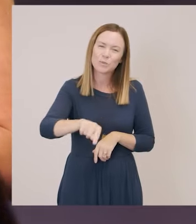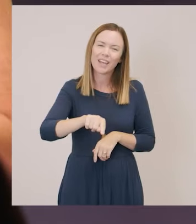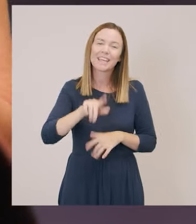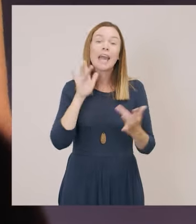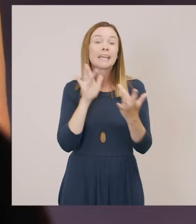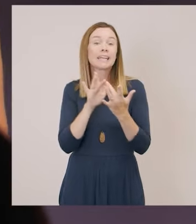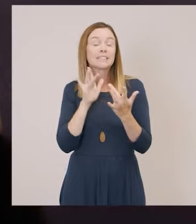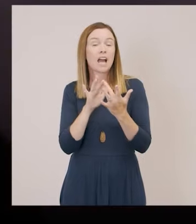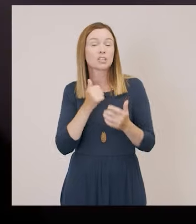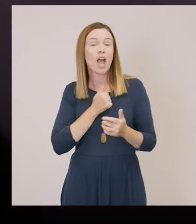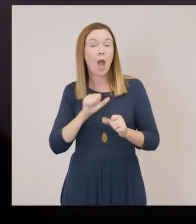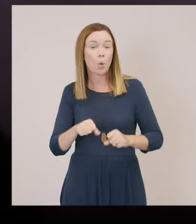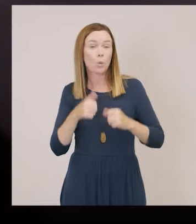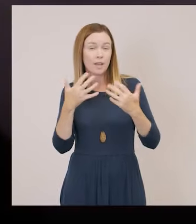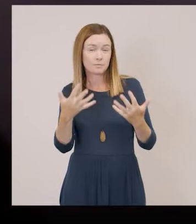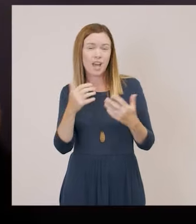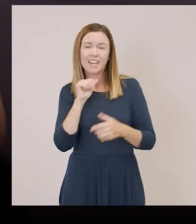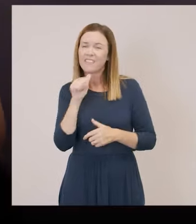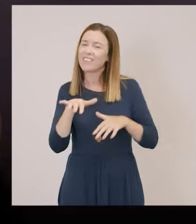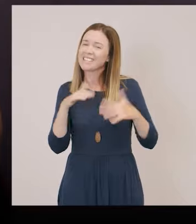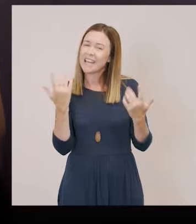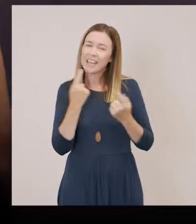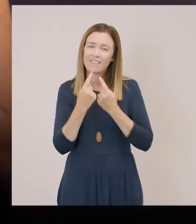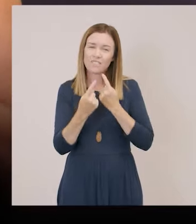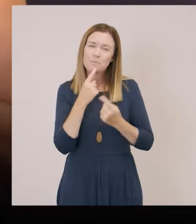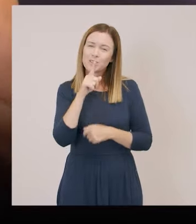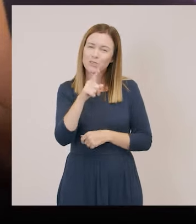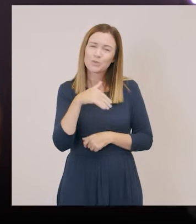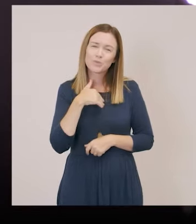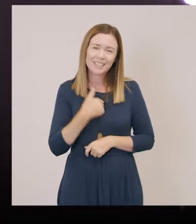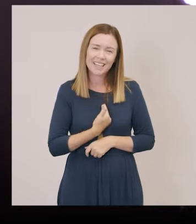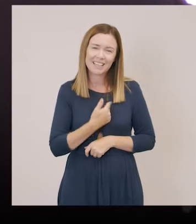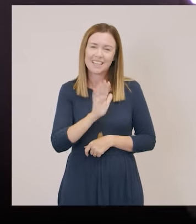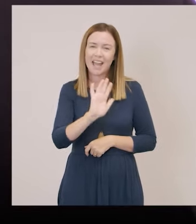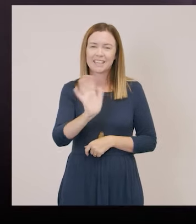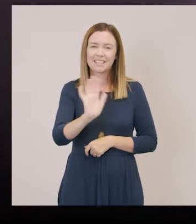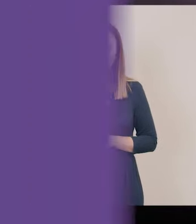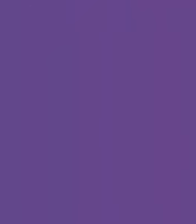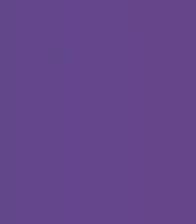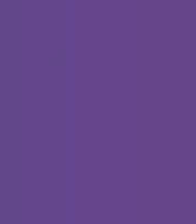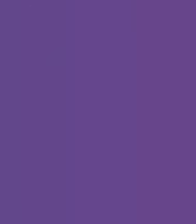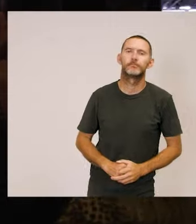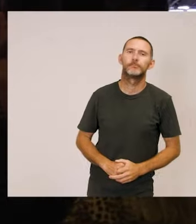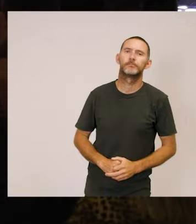and get in touch via our website if there's any information that you need. Ka kite anō.